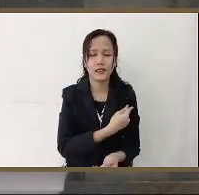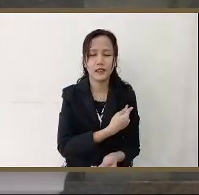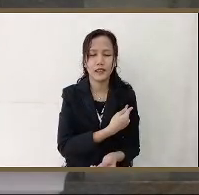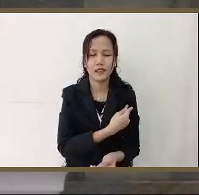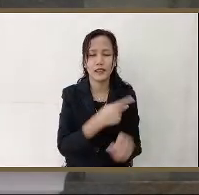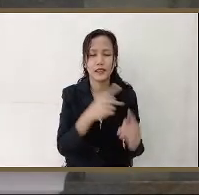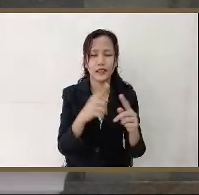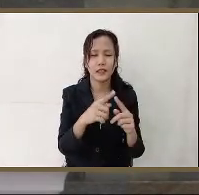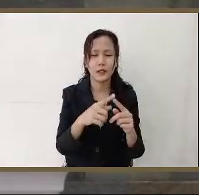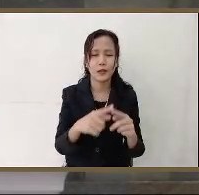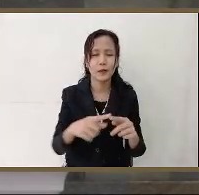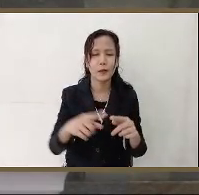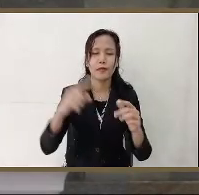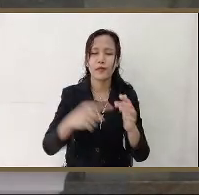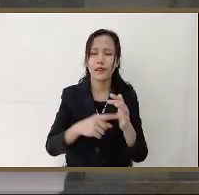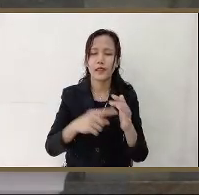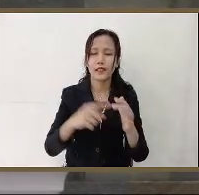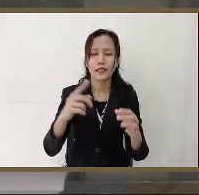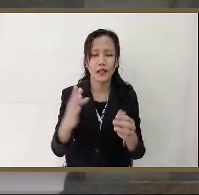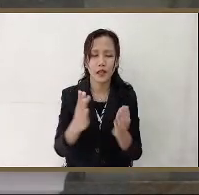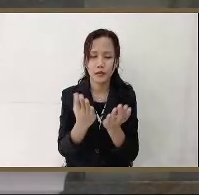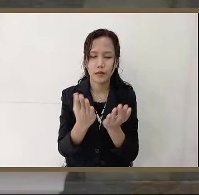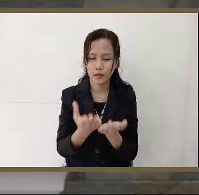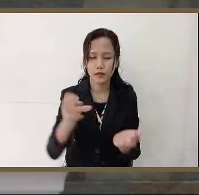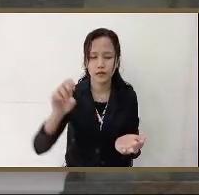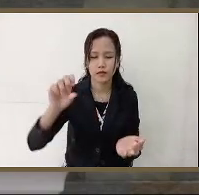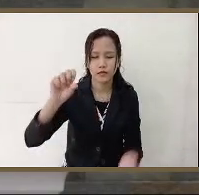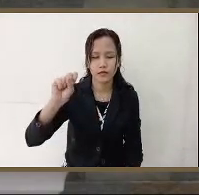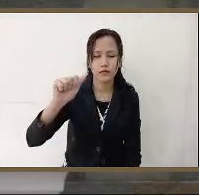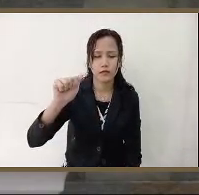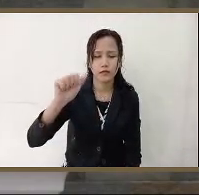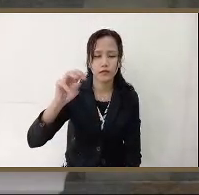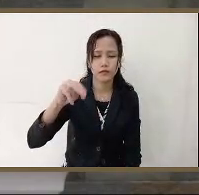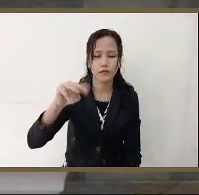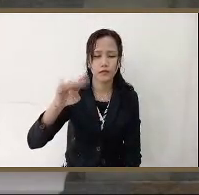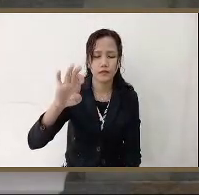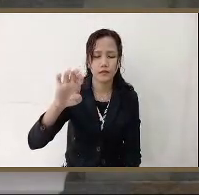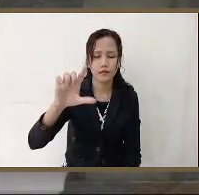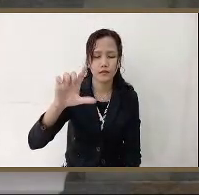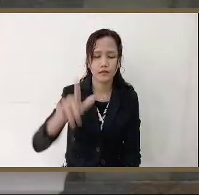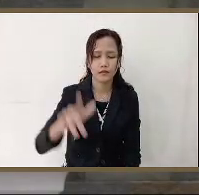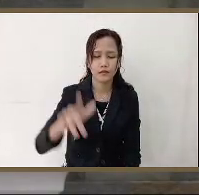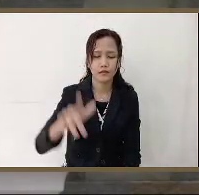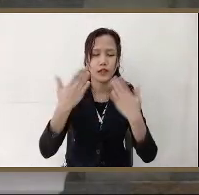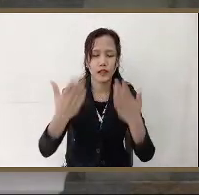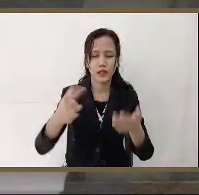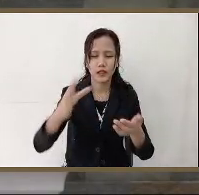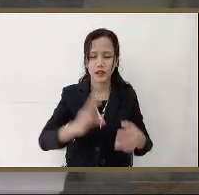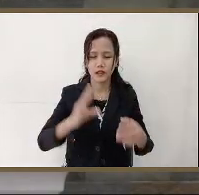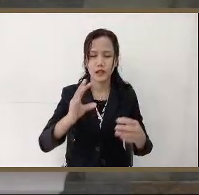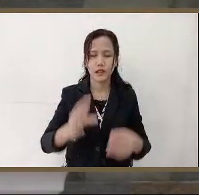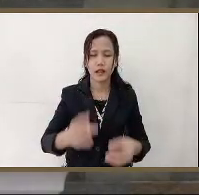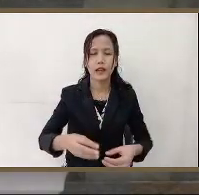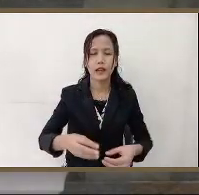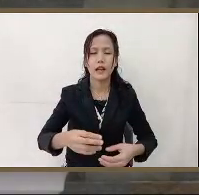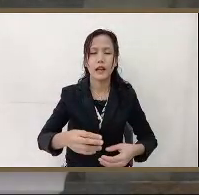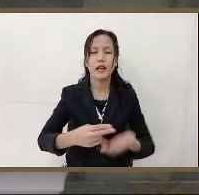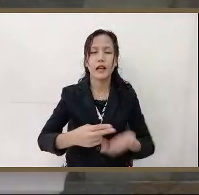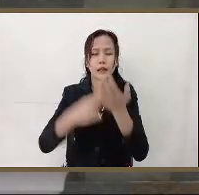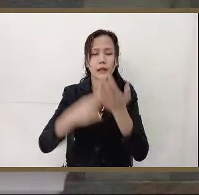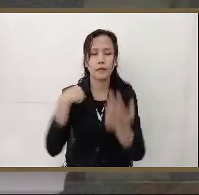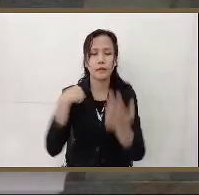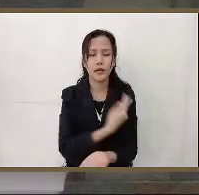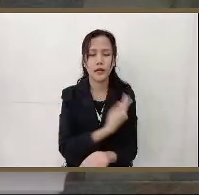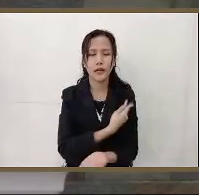of 1 Samuel and 2 Samuel. Thank you, O God, for allowing us to learn this summarized details so that we will not